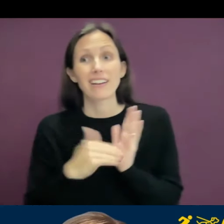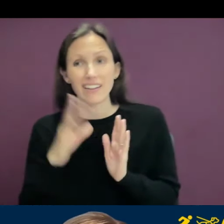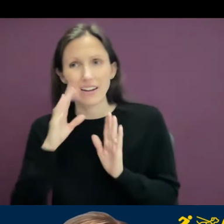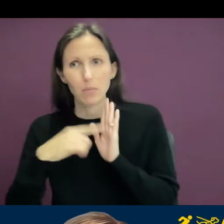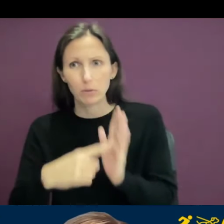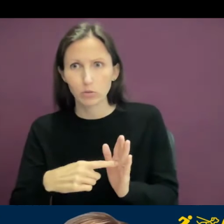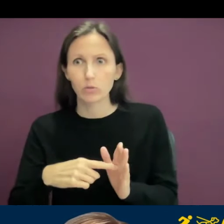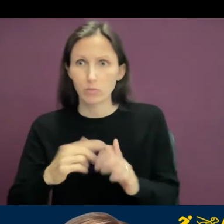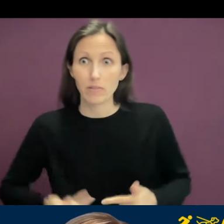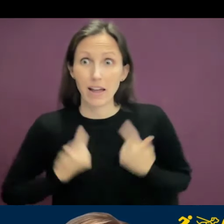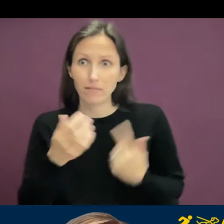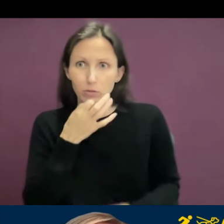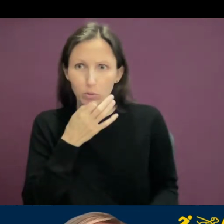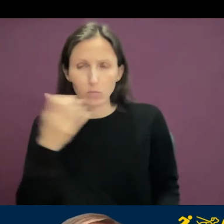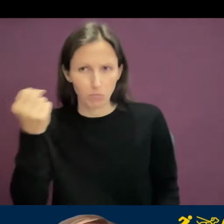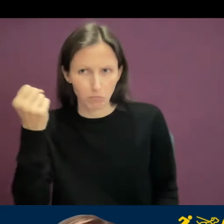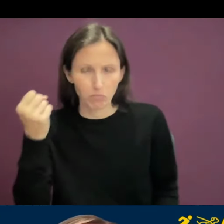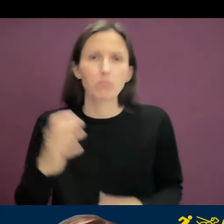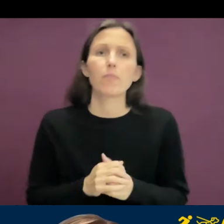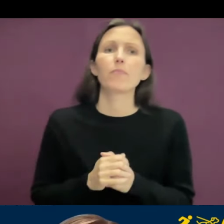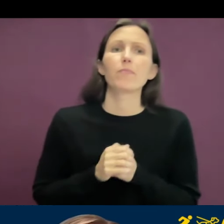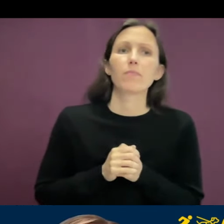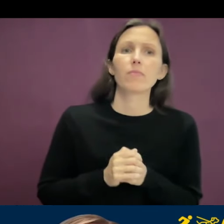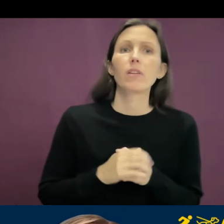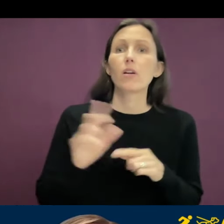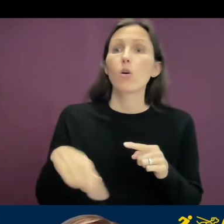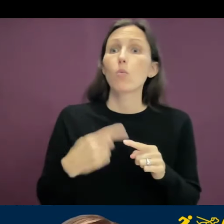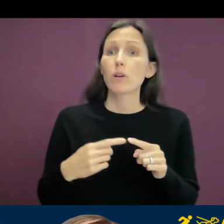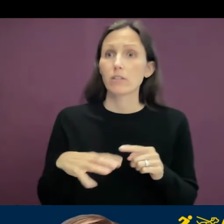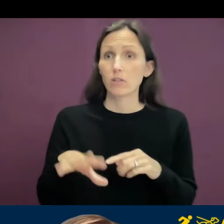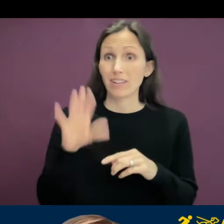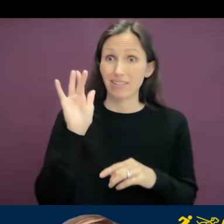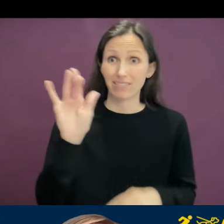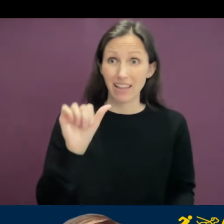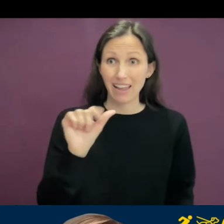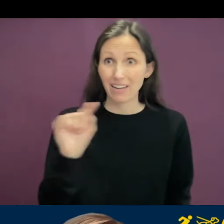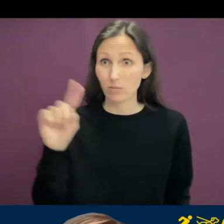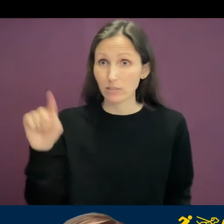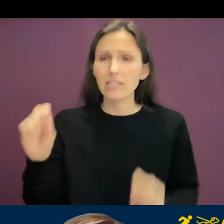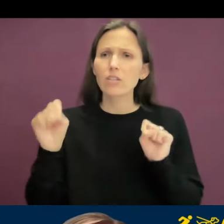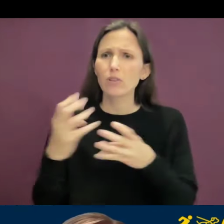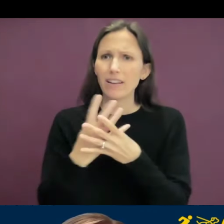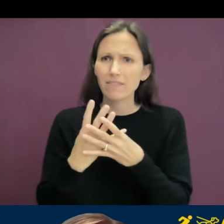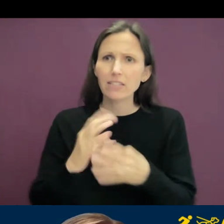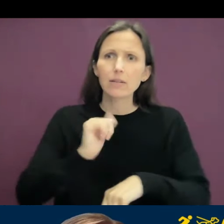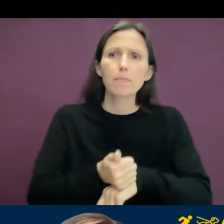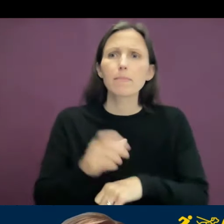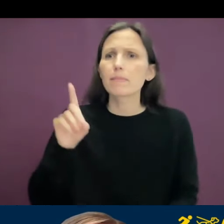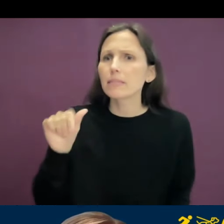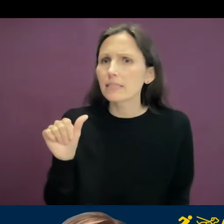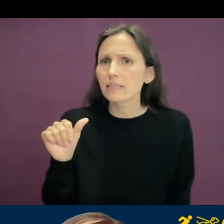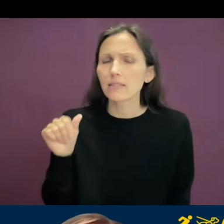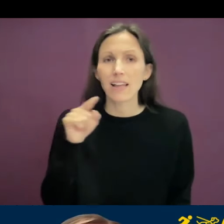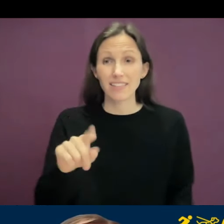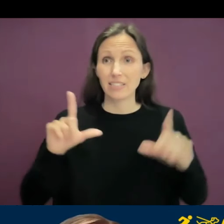shortly. When you're on that feature, you're also able to filter by disability. So here's a screenshot of